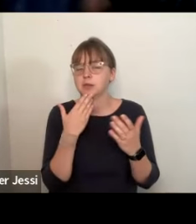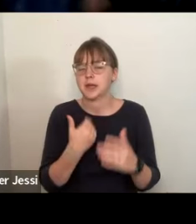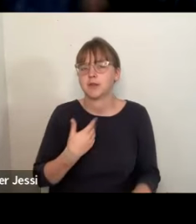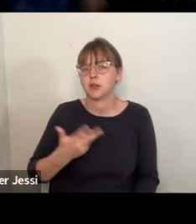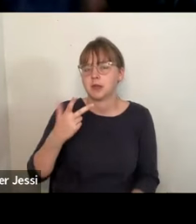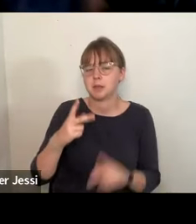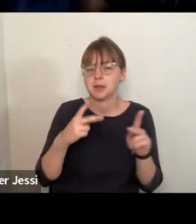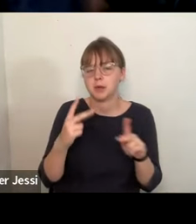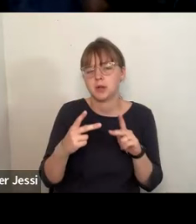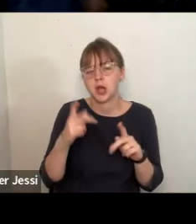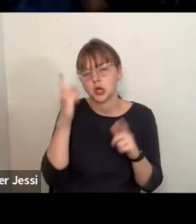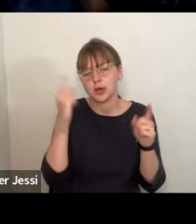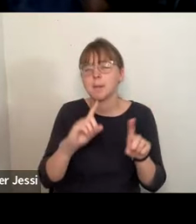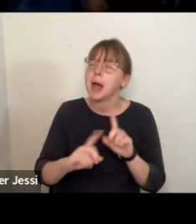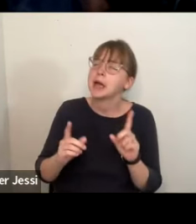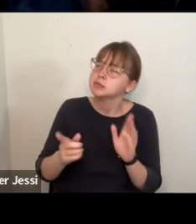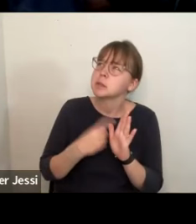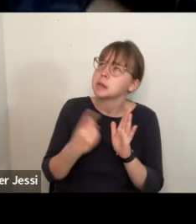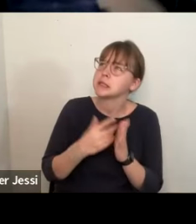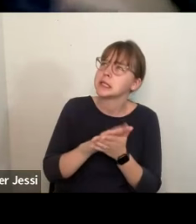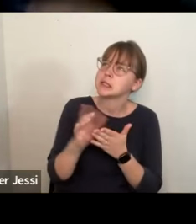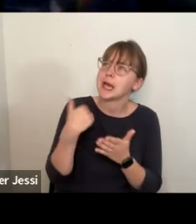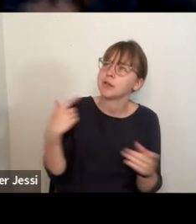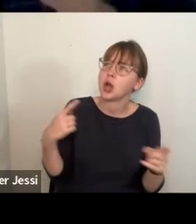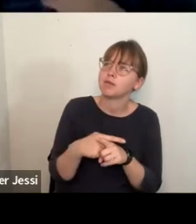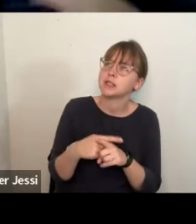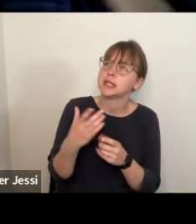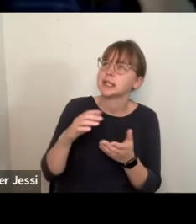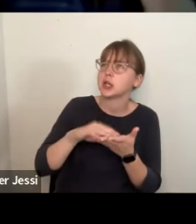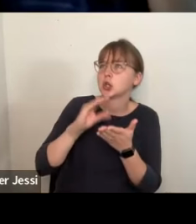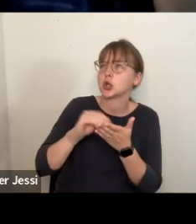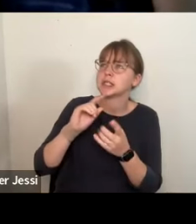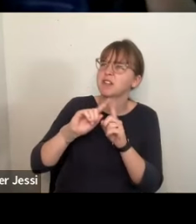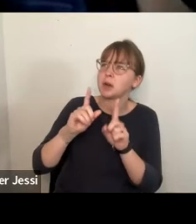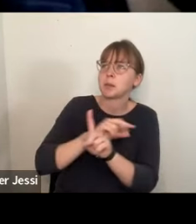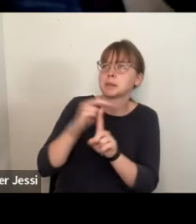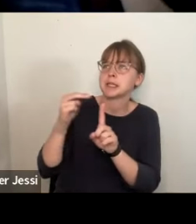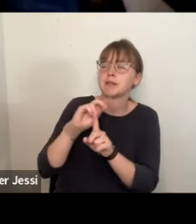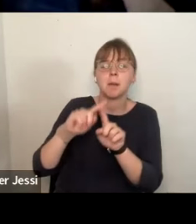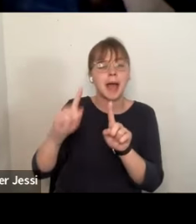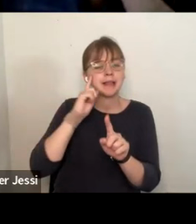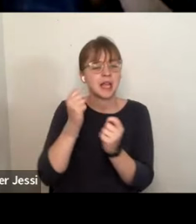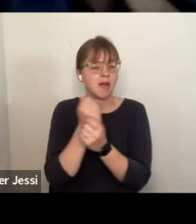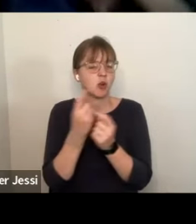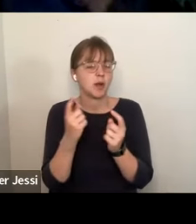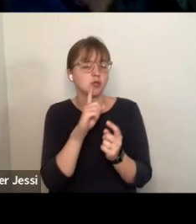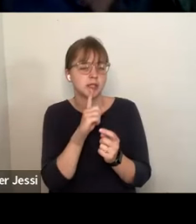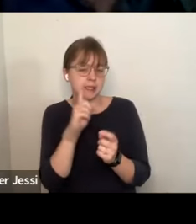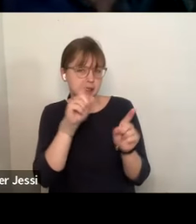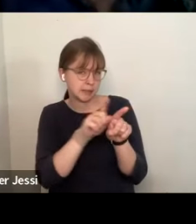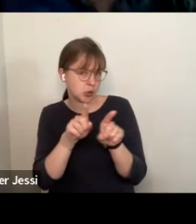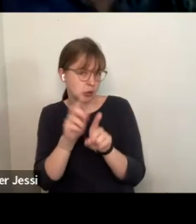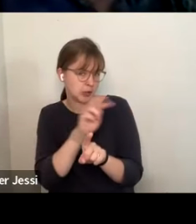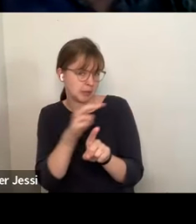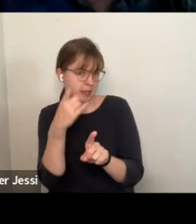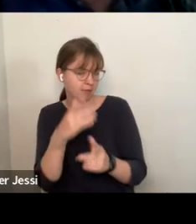there's disagreement or controversy, but I think you got similar perspectives on different ways of both prevention, intervention,